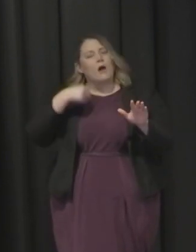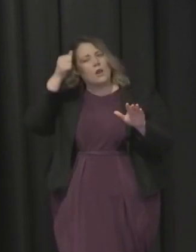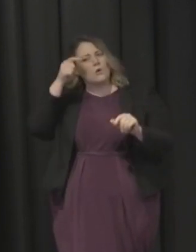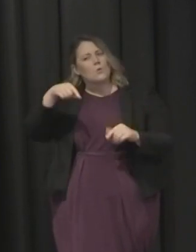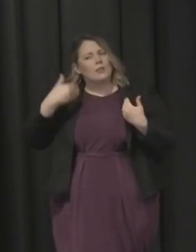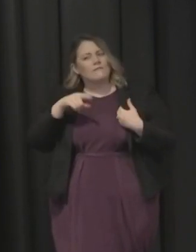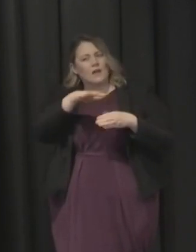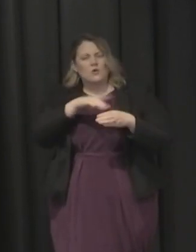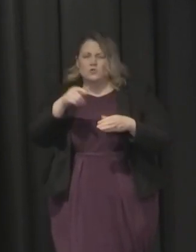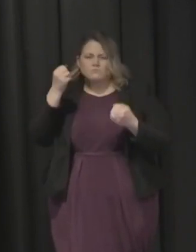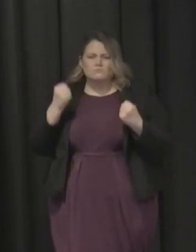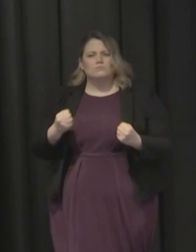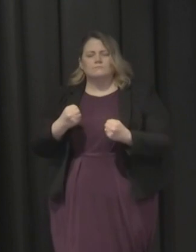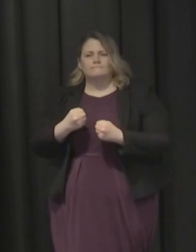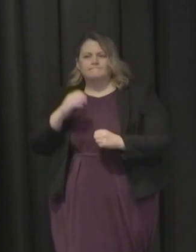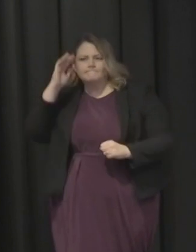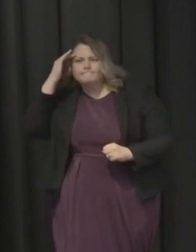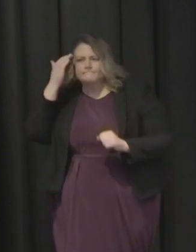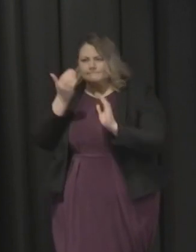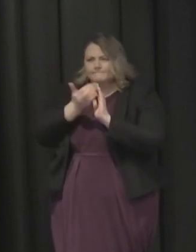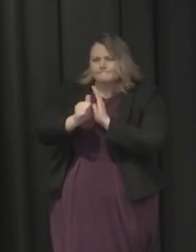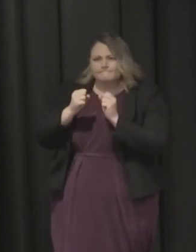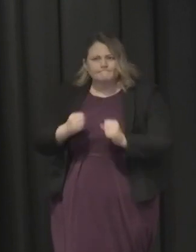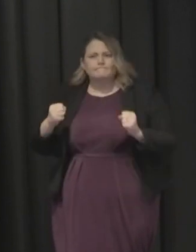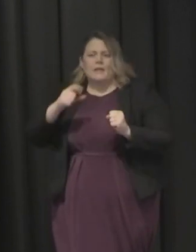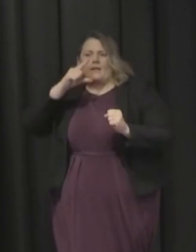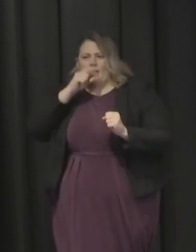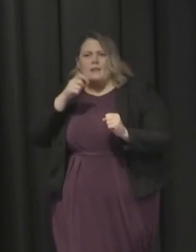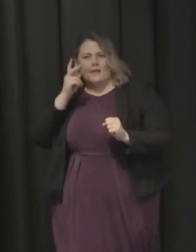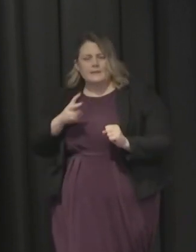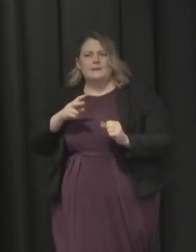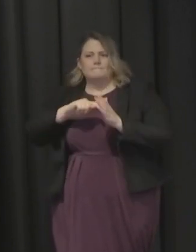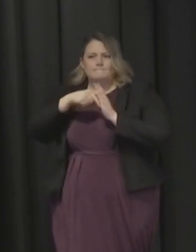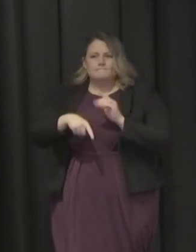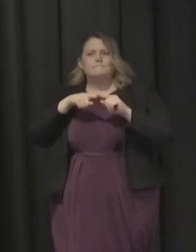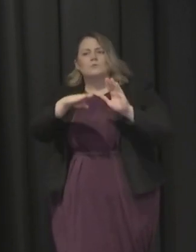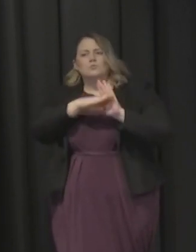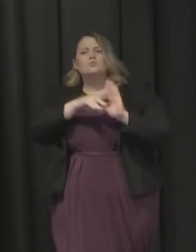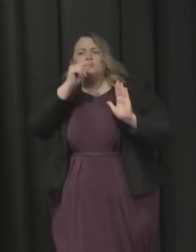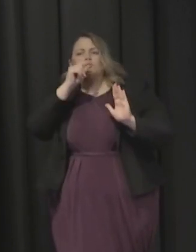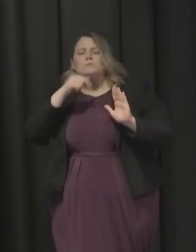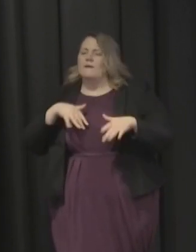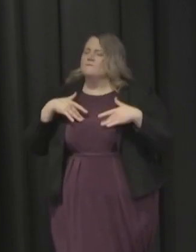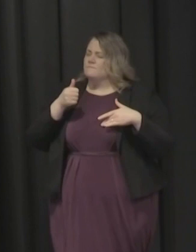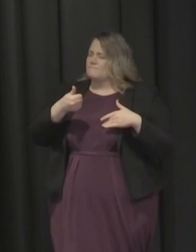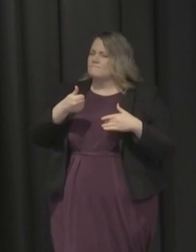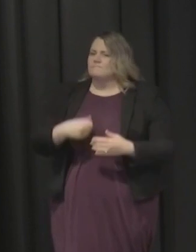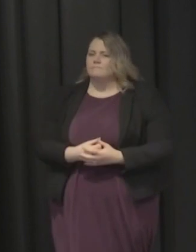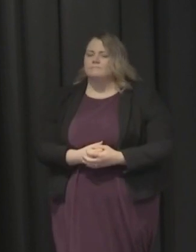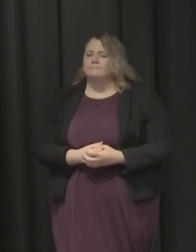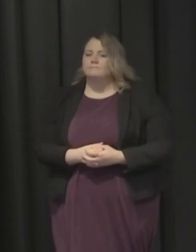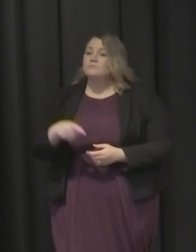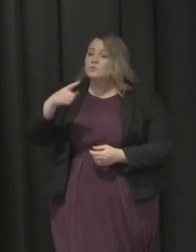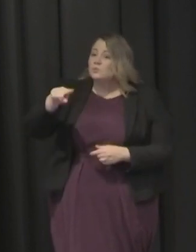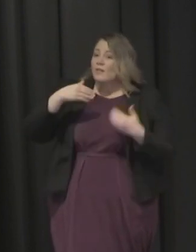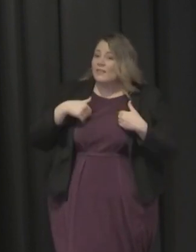please, if you're in Shepparton, if you've got symptoms, if you've been contacted by the department, come forward and get tested. That's a way that